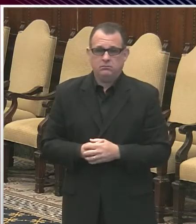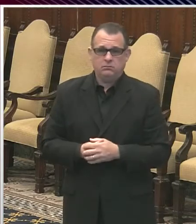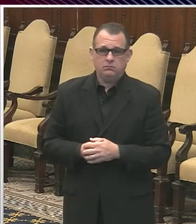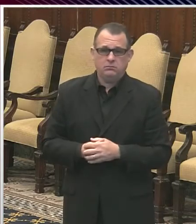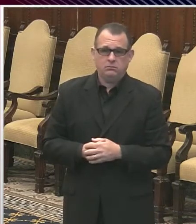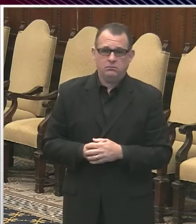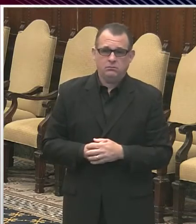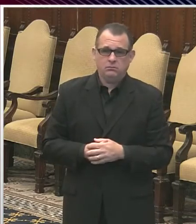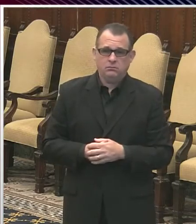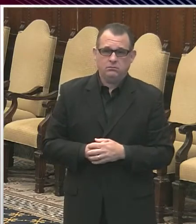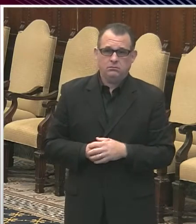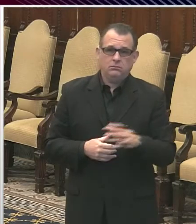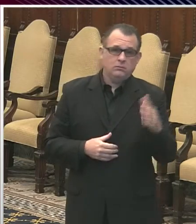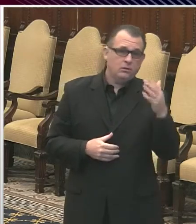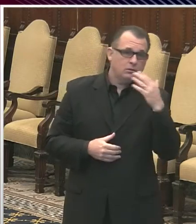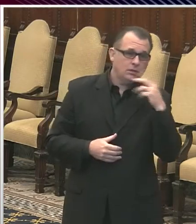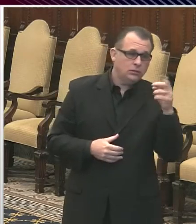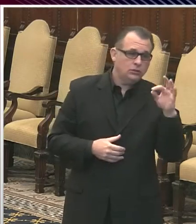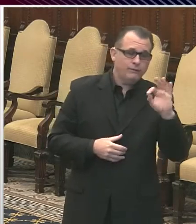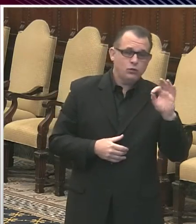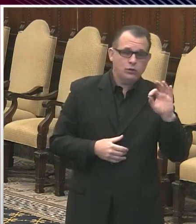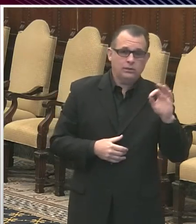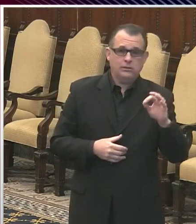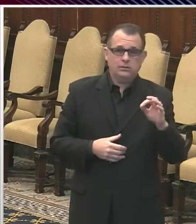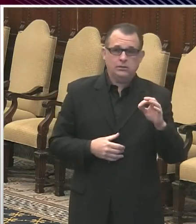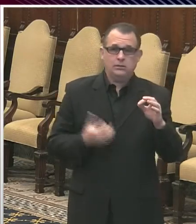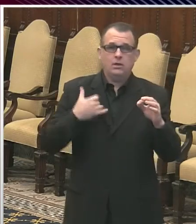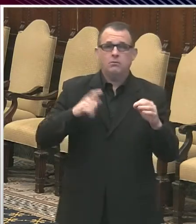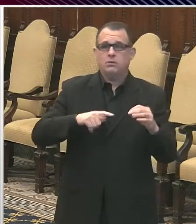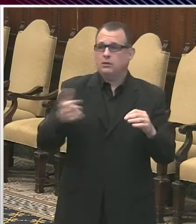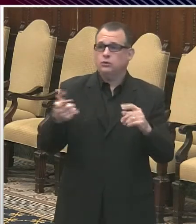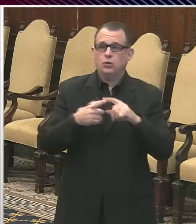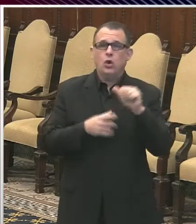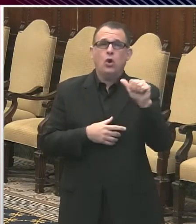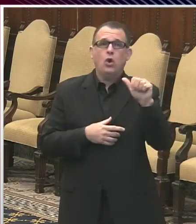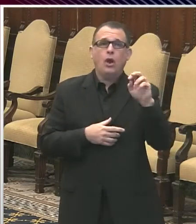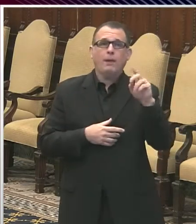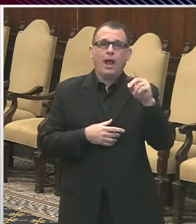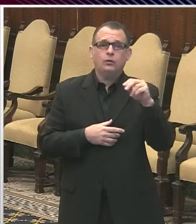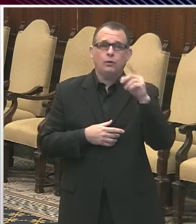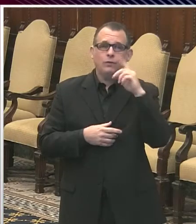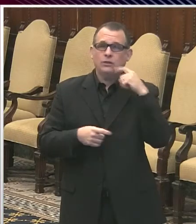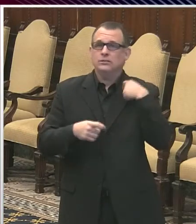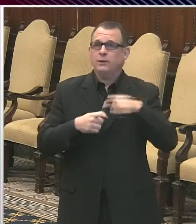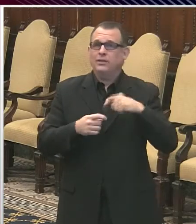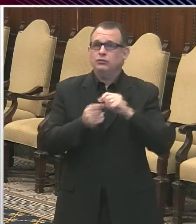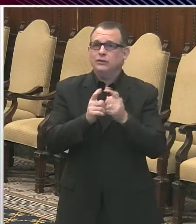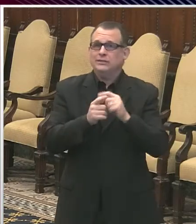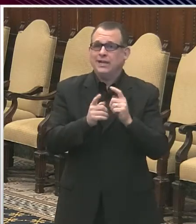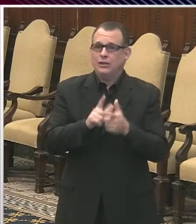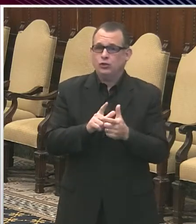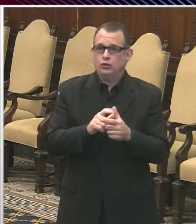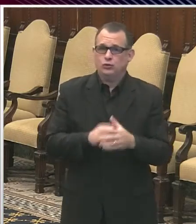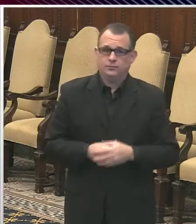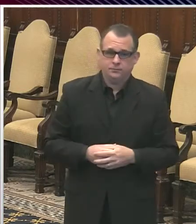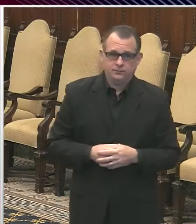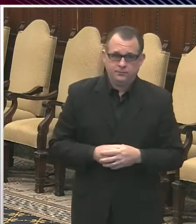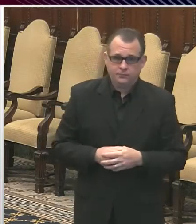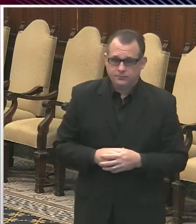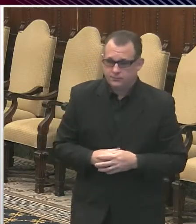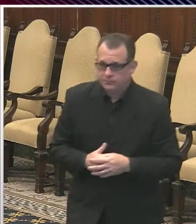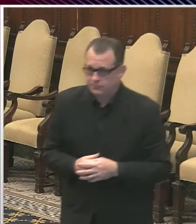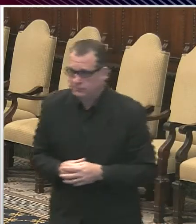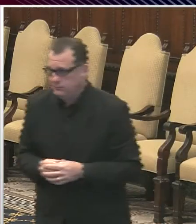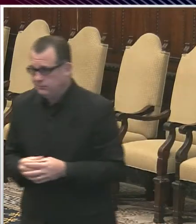Thank you, Dr. Farley. And now we'll throw it over to Armando for the Spanish language translations of Dr. Farley's and the mayor's